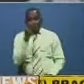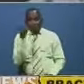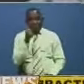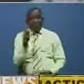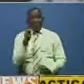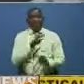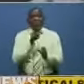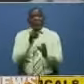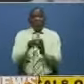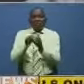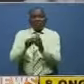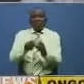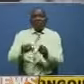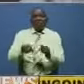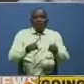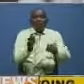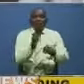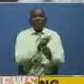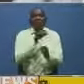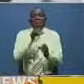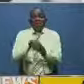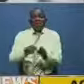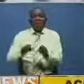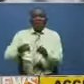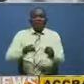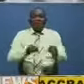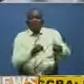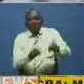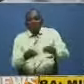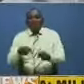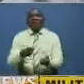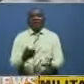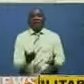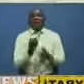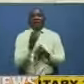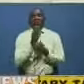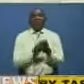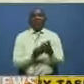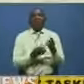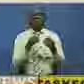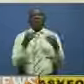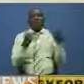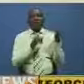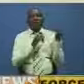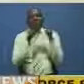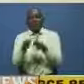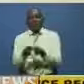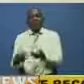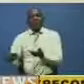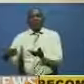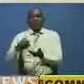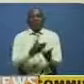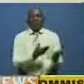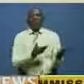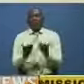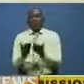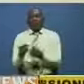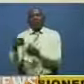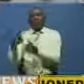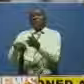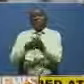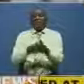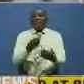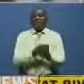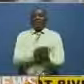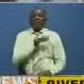passengers. We do have customers there inside the market. Some called you to come inside the market, bring some things to his or